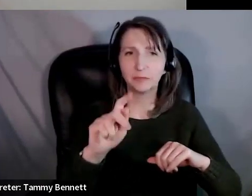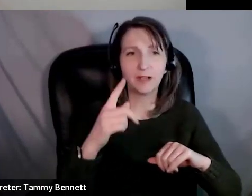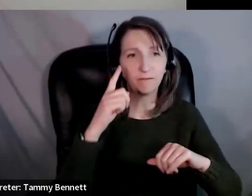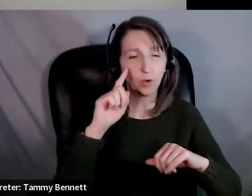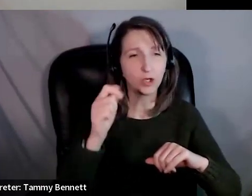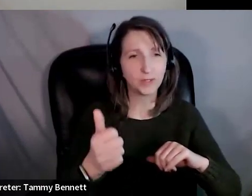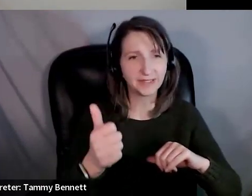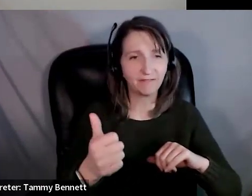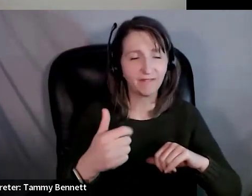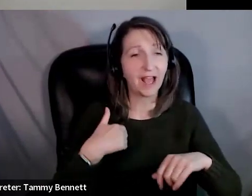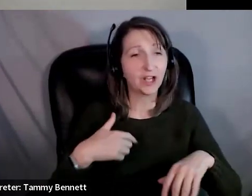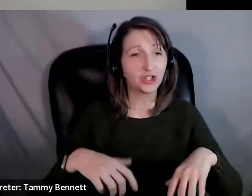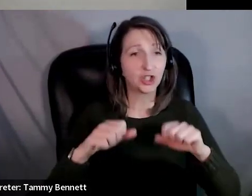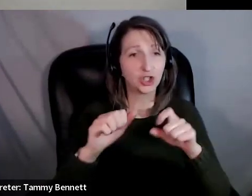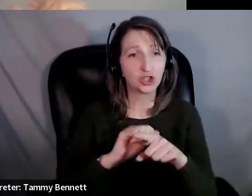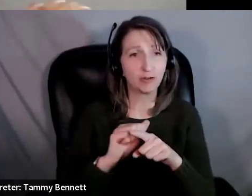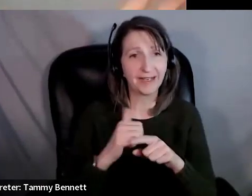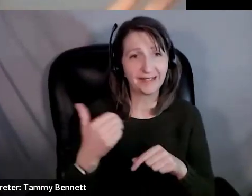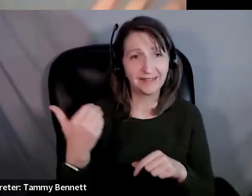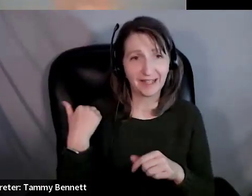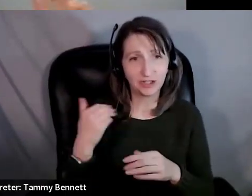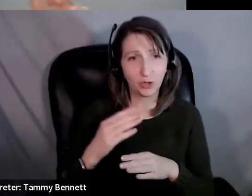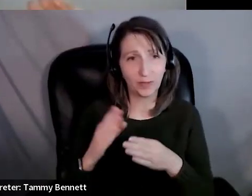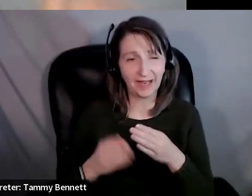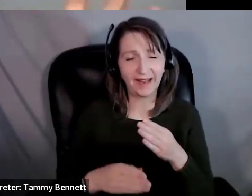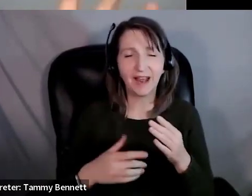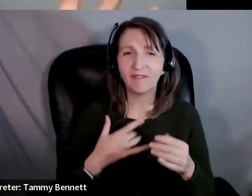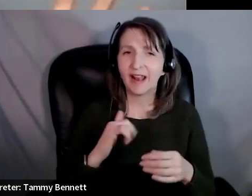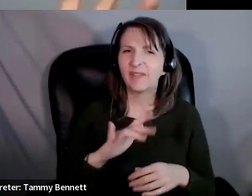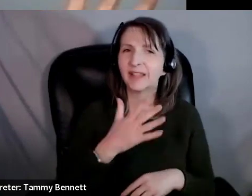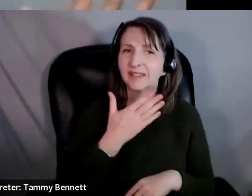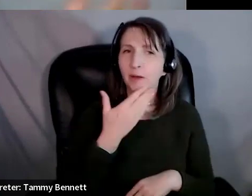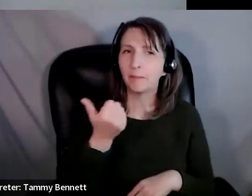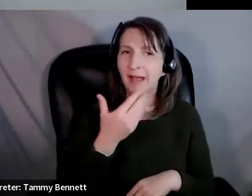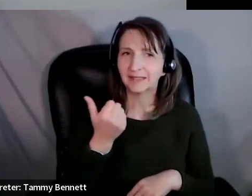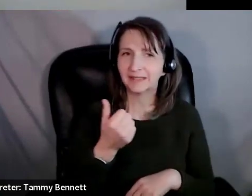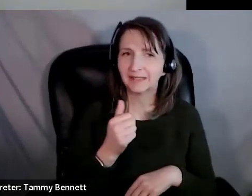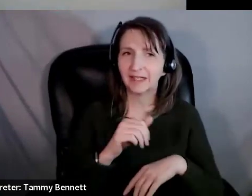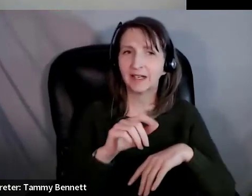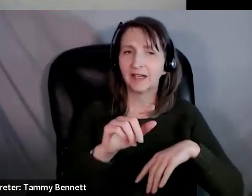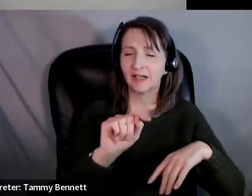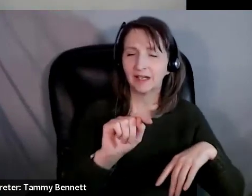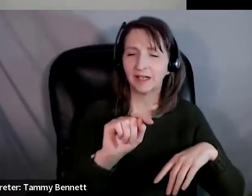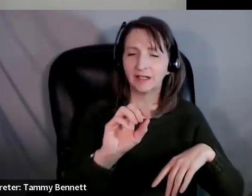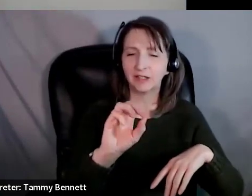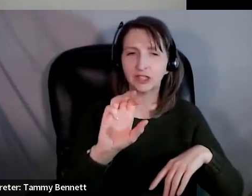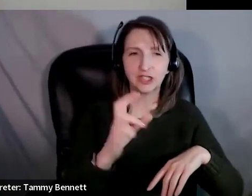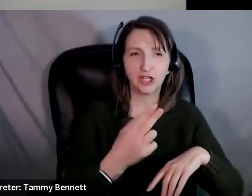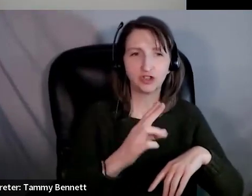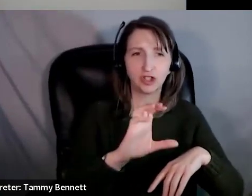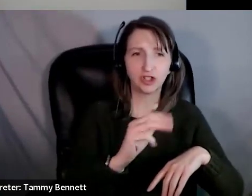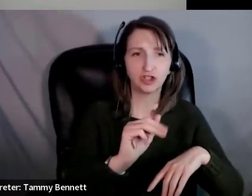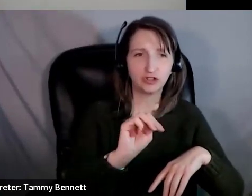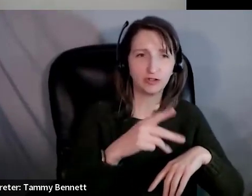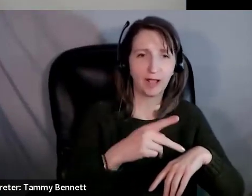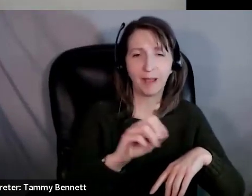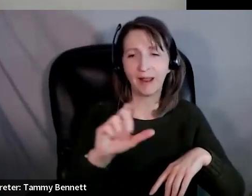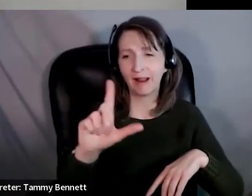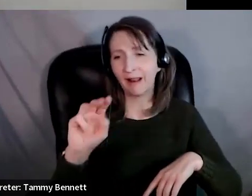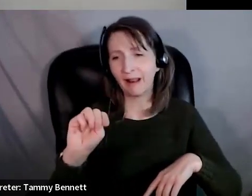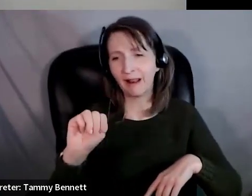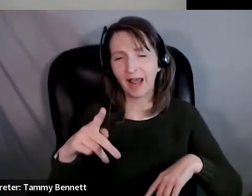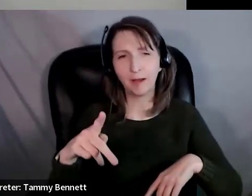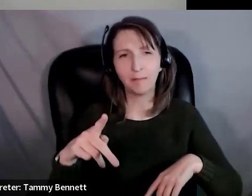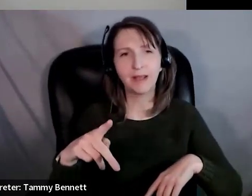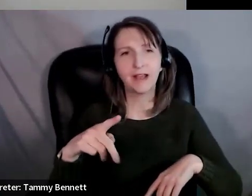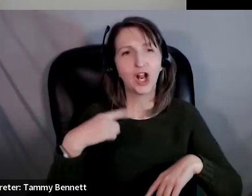intensive training on it over the past weekend and I feel like it's the best of both worlds. A touch chat and lamp came together and they made a much more accessible, um,